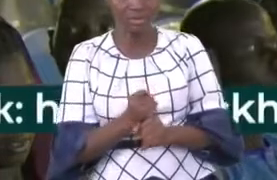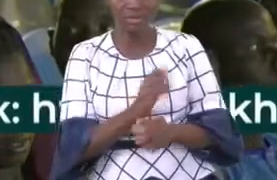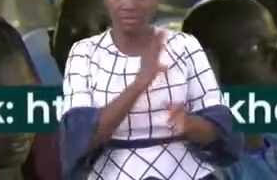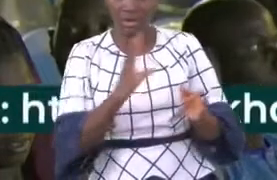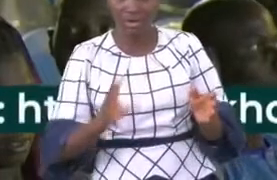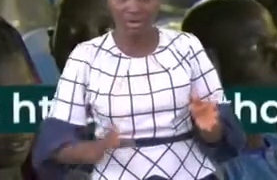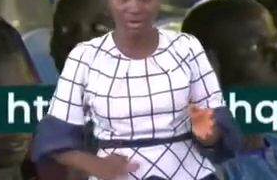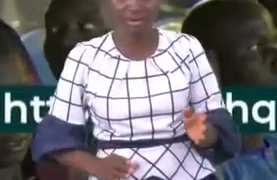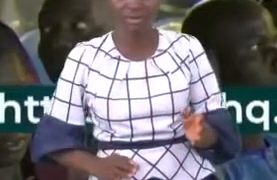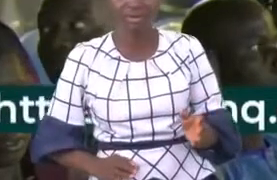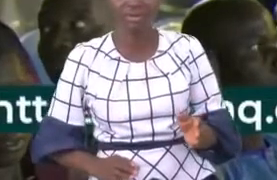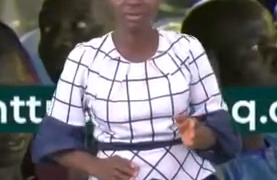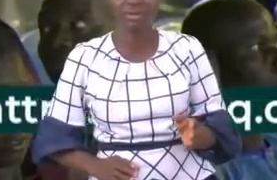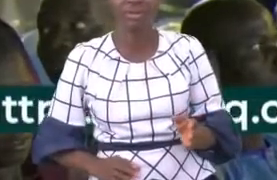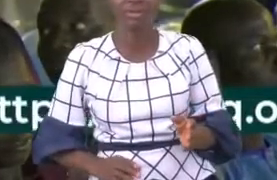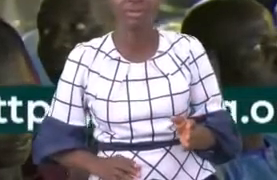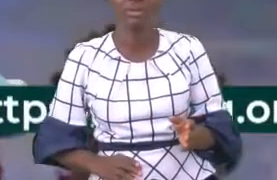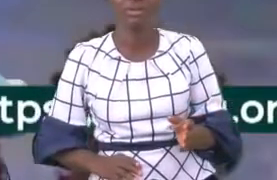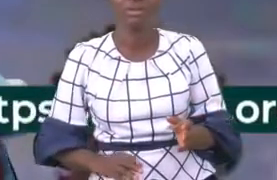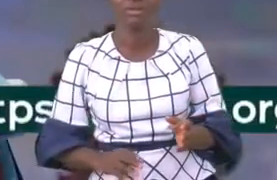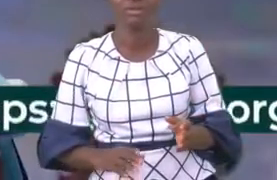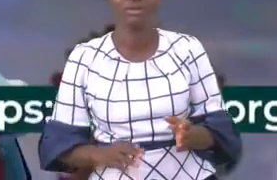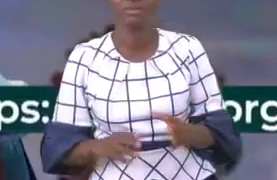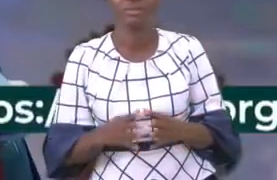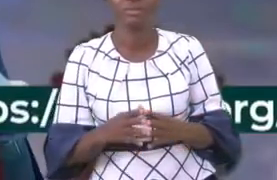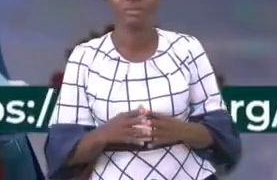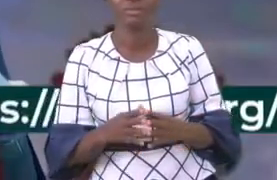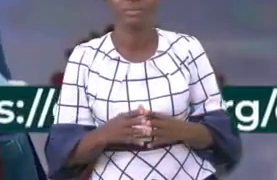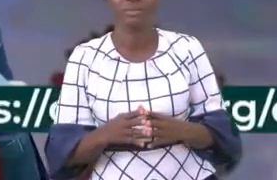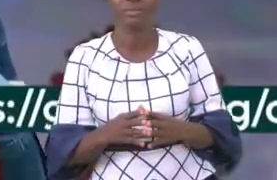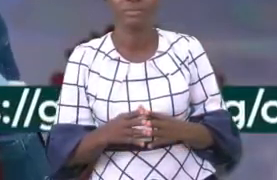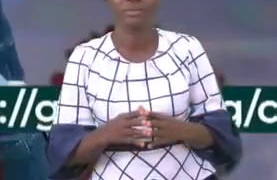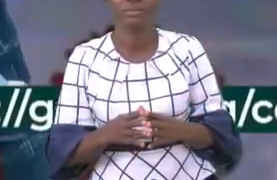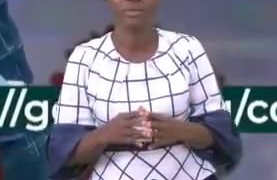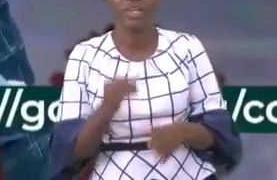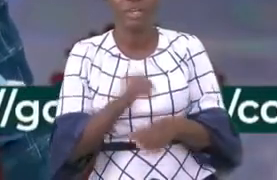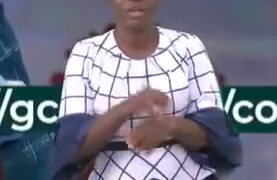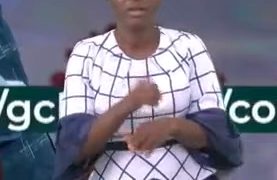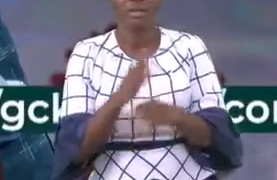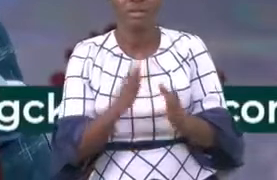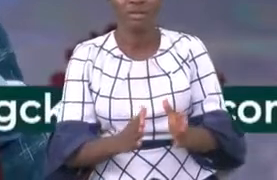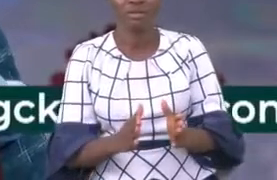if you are true by my right, by my left, everywhere,